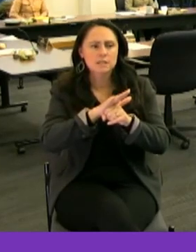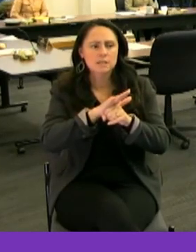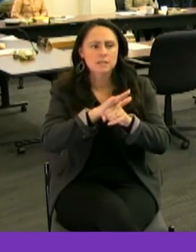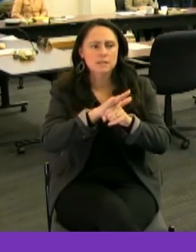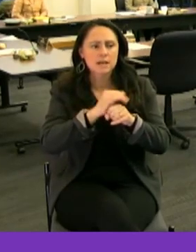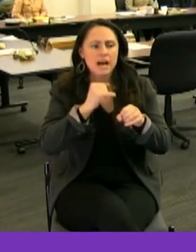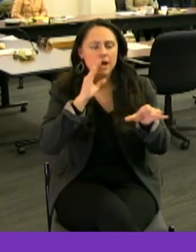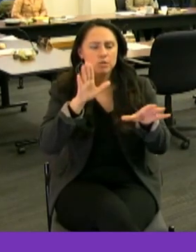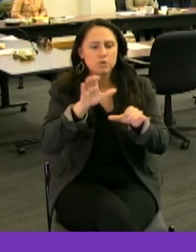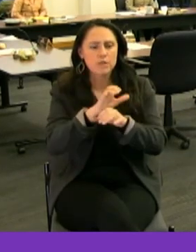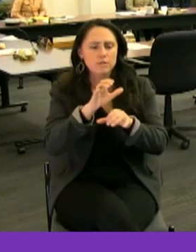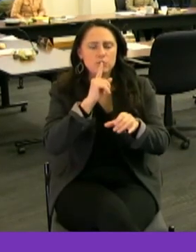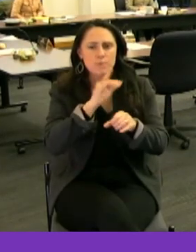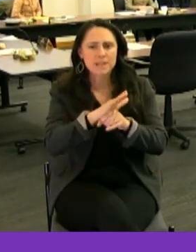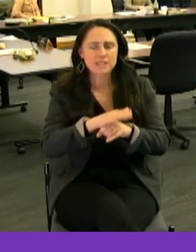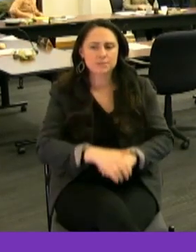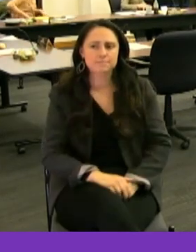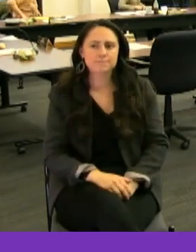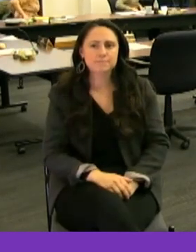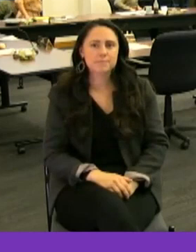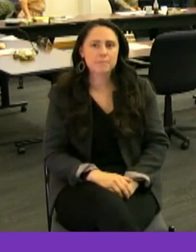I'll do the pledge. Okay, perfect.